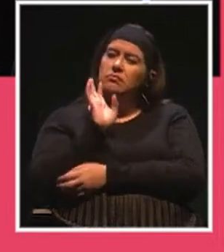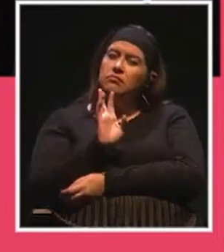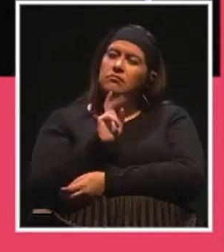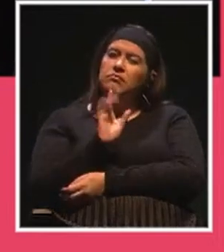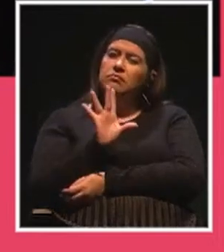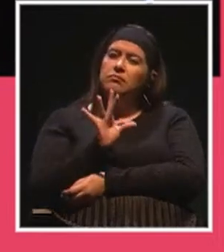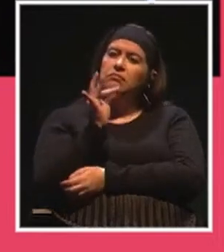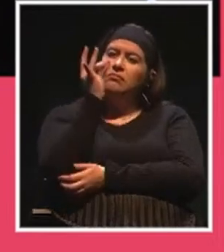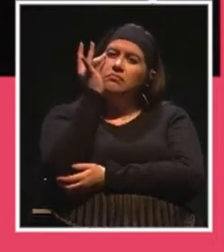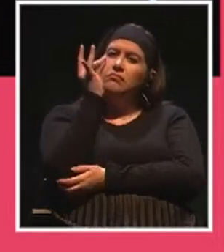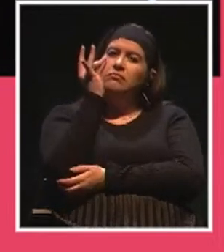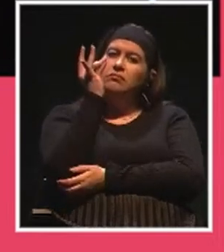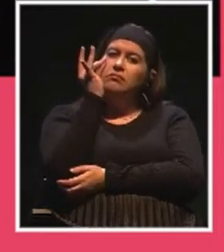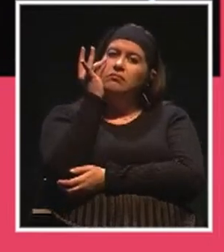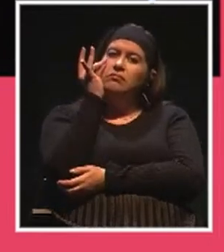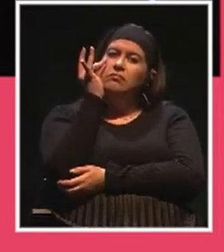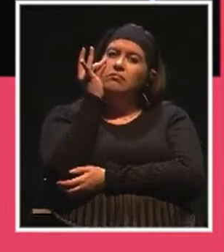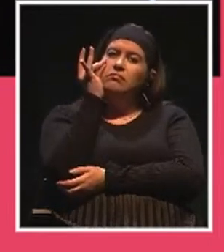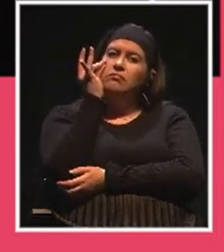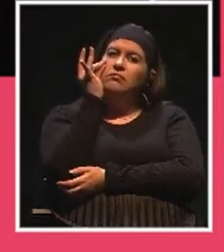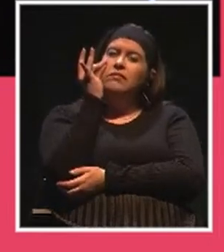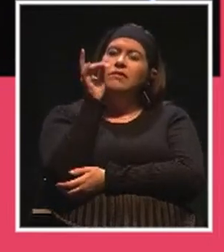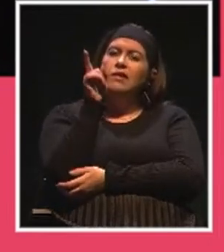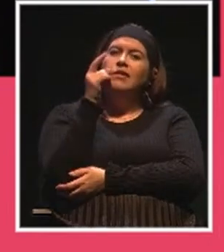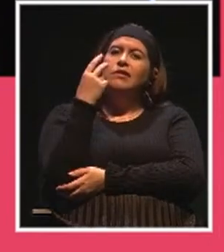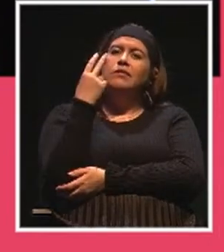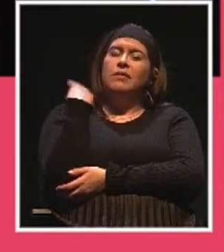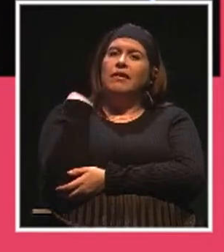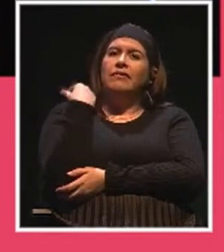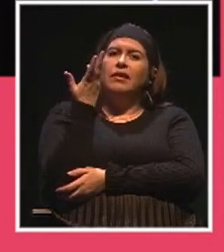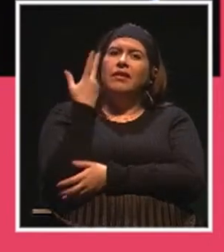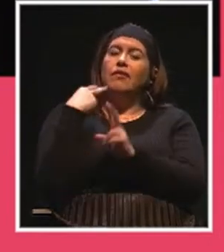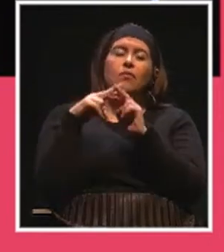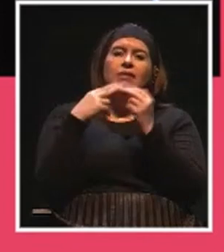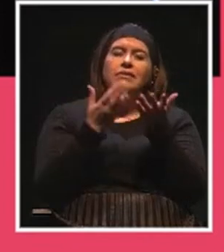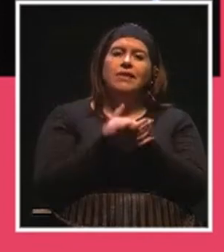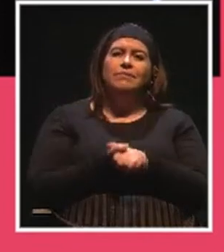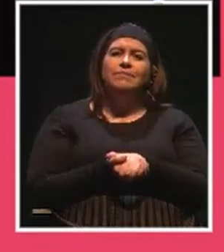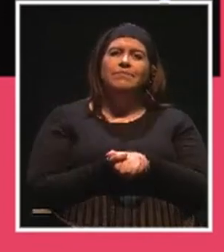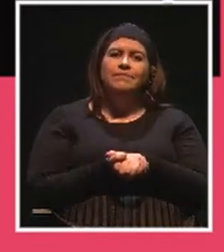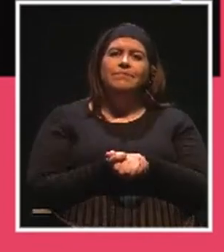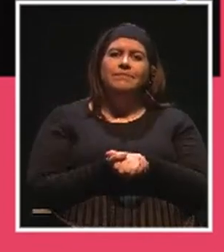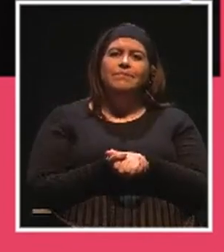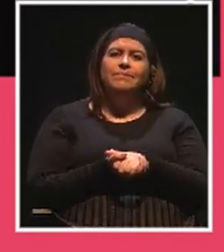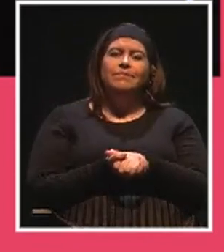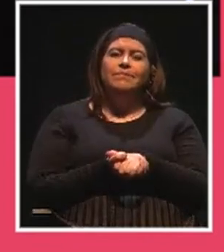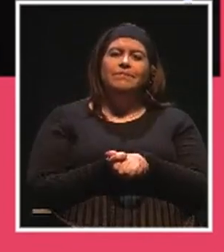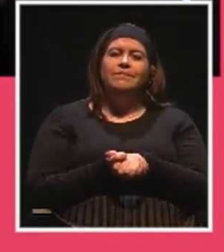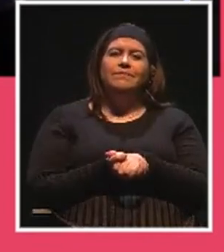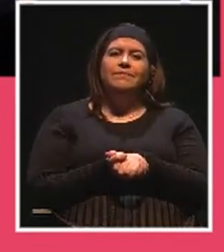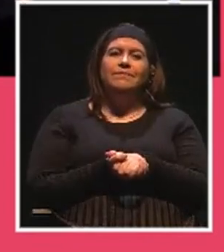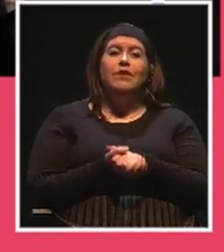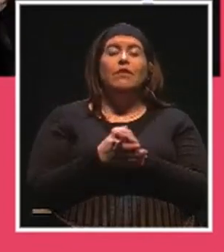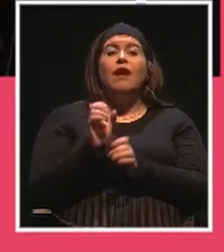it's my boss's boss. It's Courtney Monroe, who is the executive vice president of consumer marketing